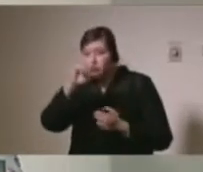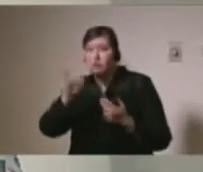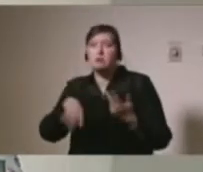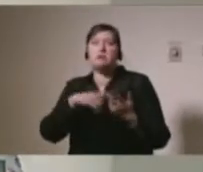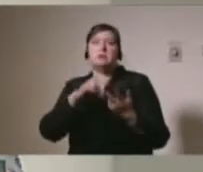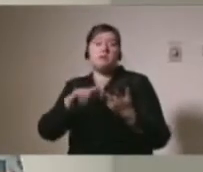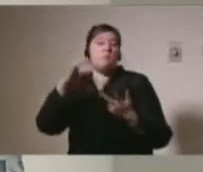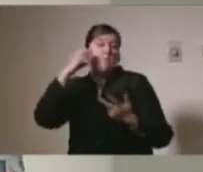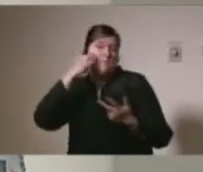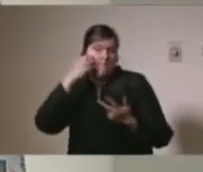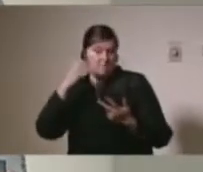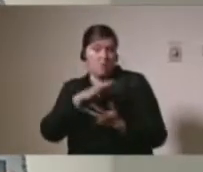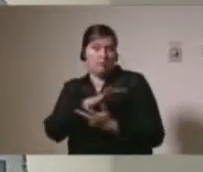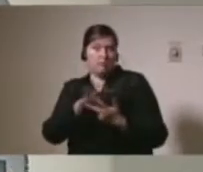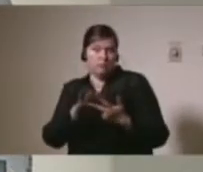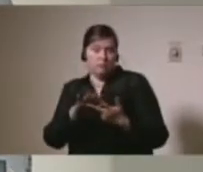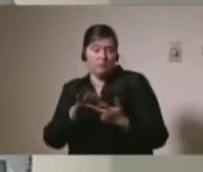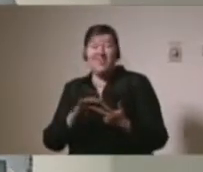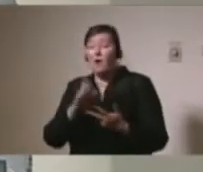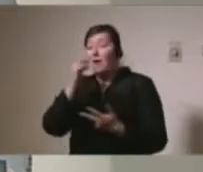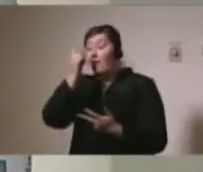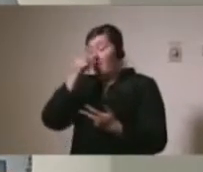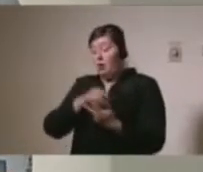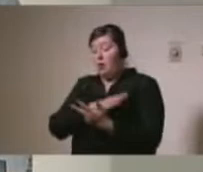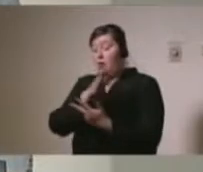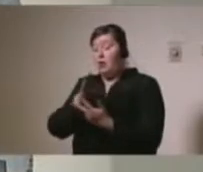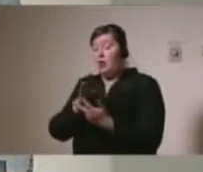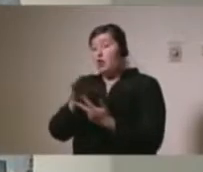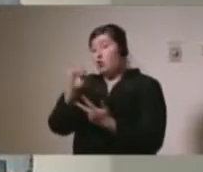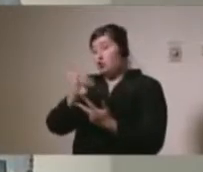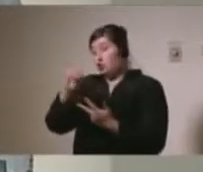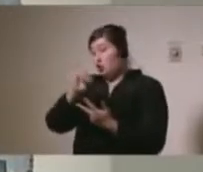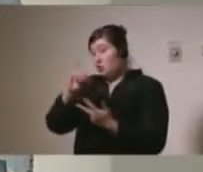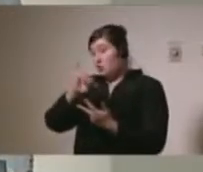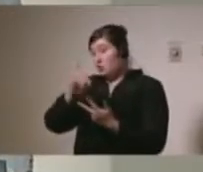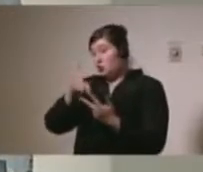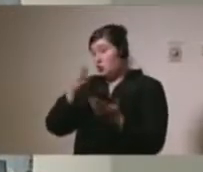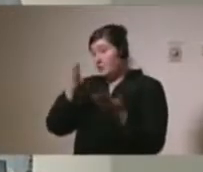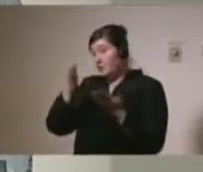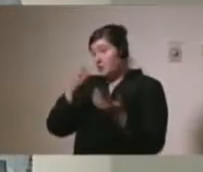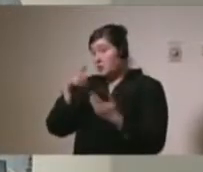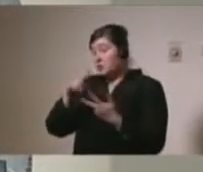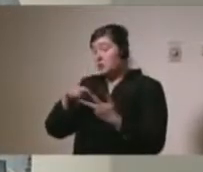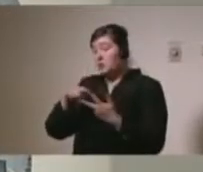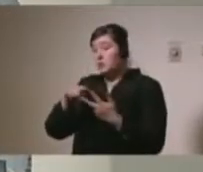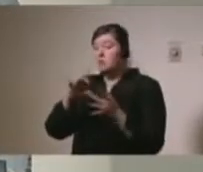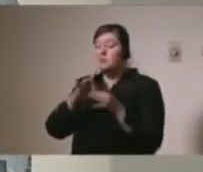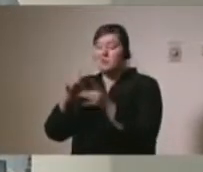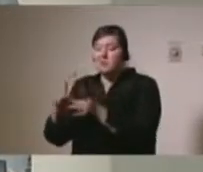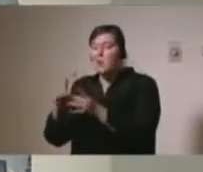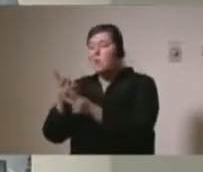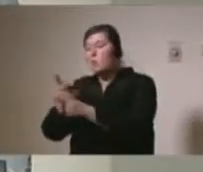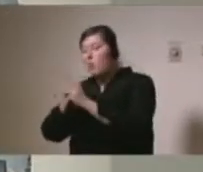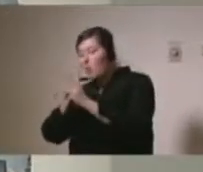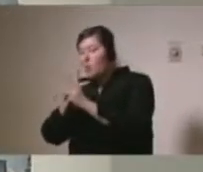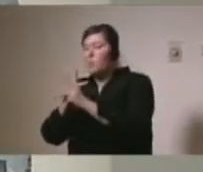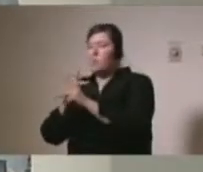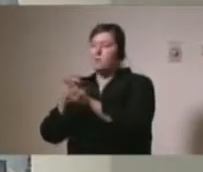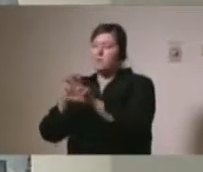phones. The insurance services are linked to loans, investment,